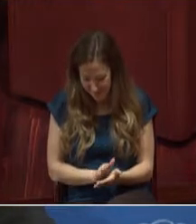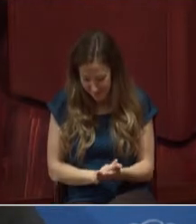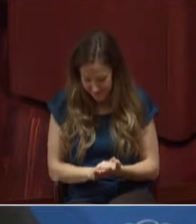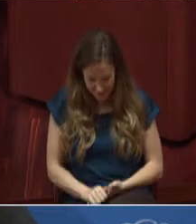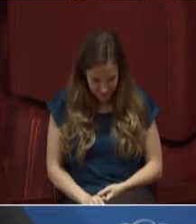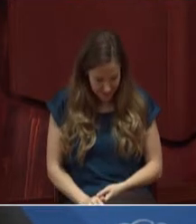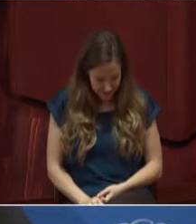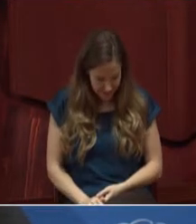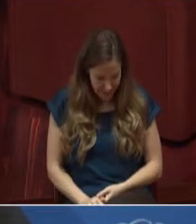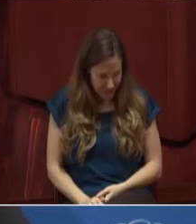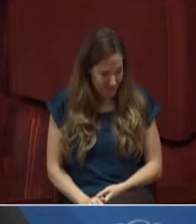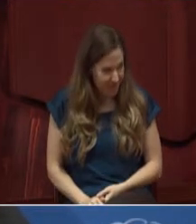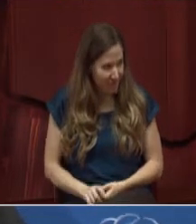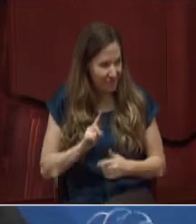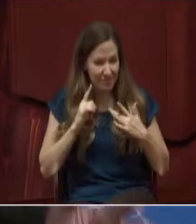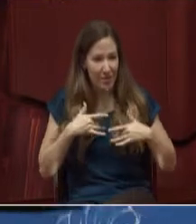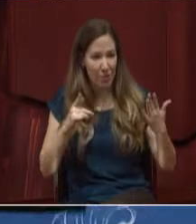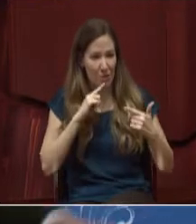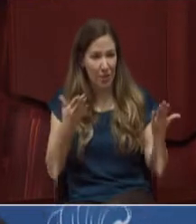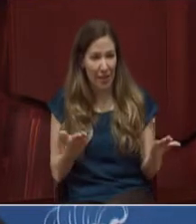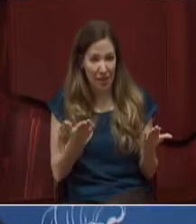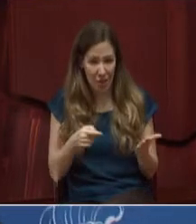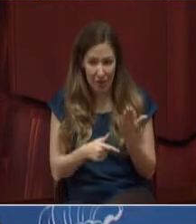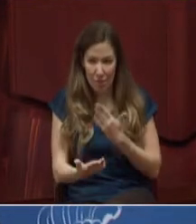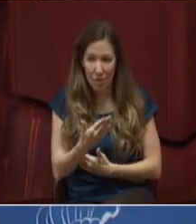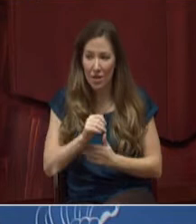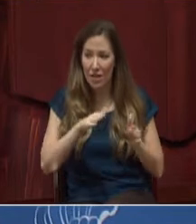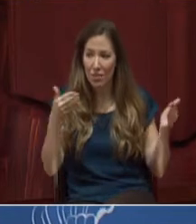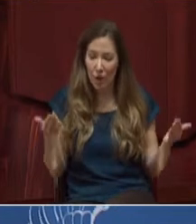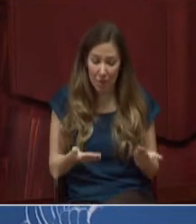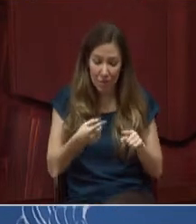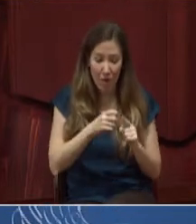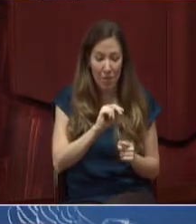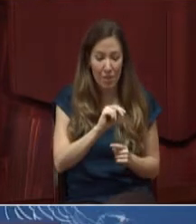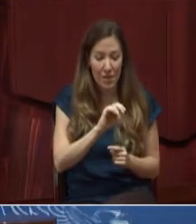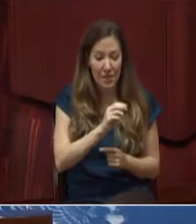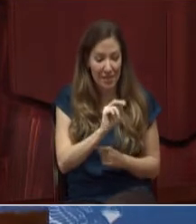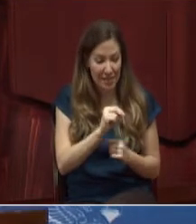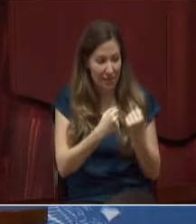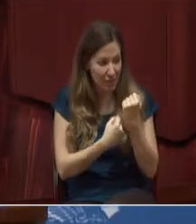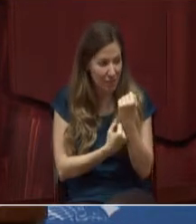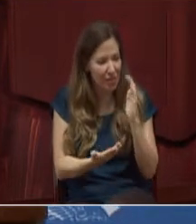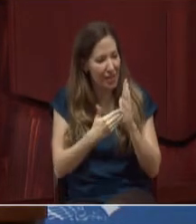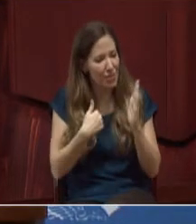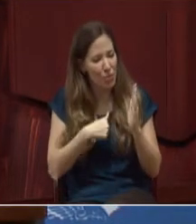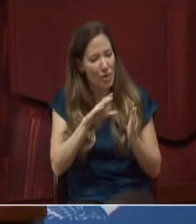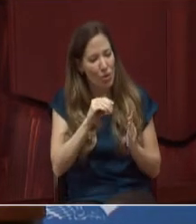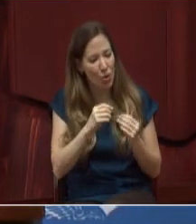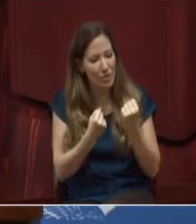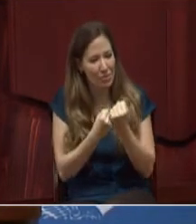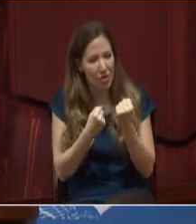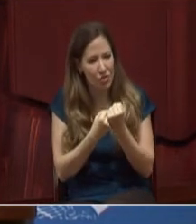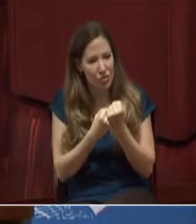It's a pleasure to be here this morning and welcome you also on behalf of the Richard Nixon Foundation. As David said, we co-sponsor